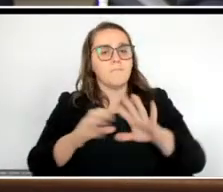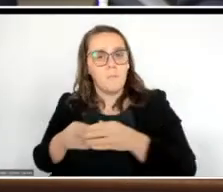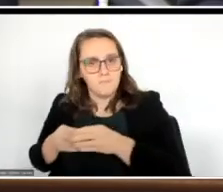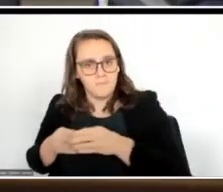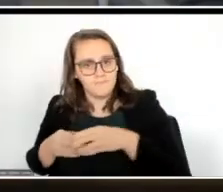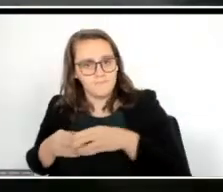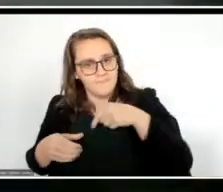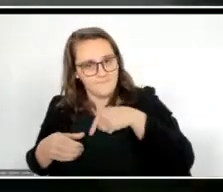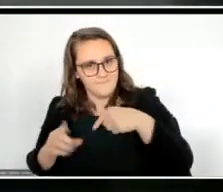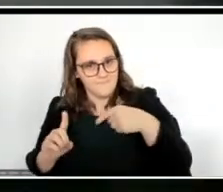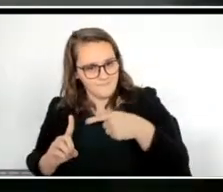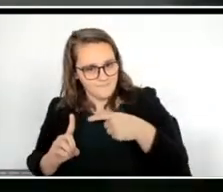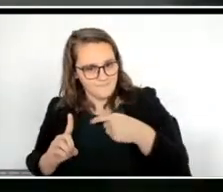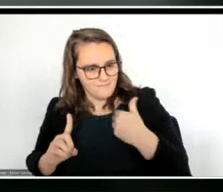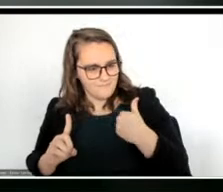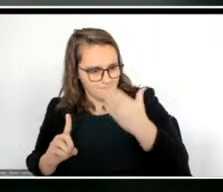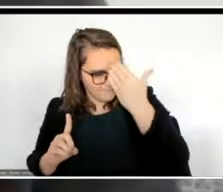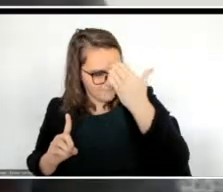I remember